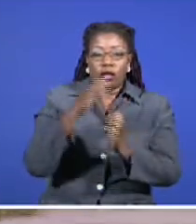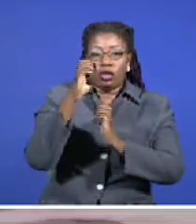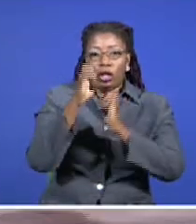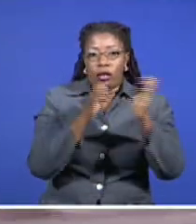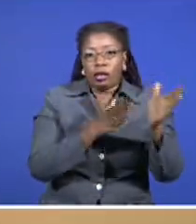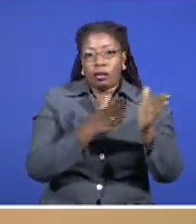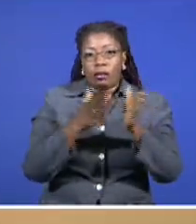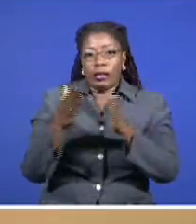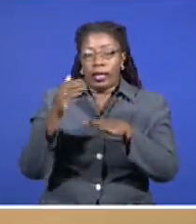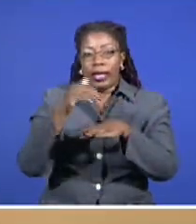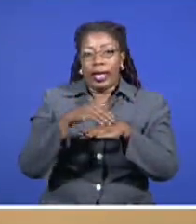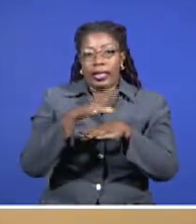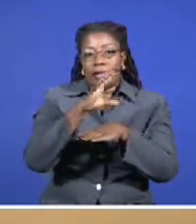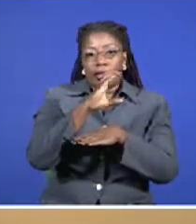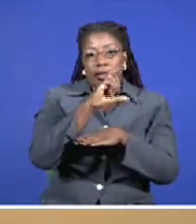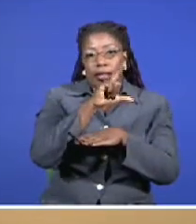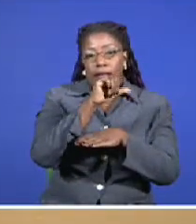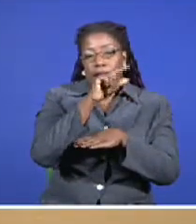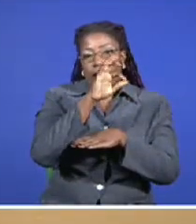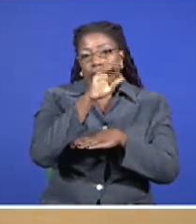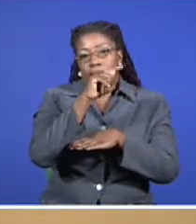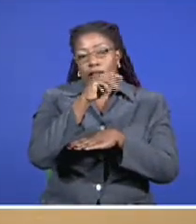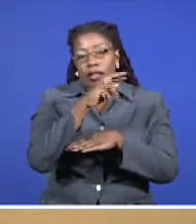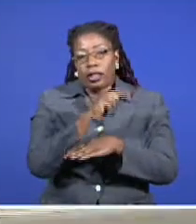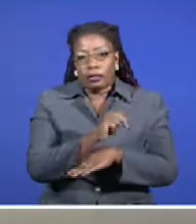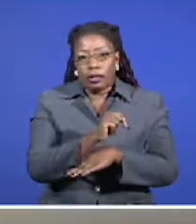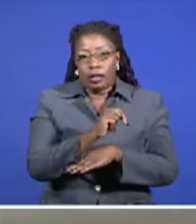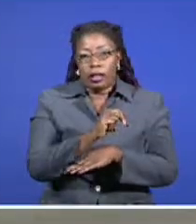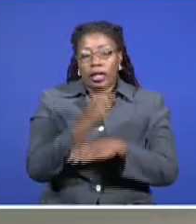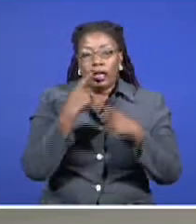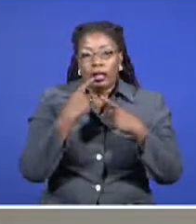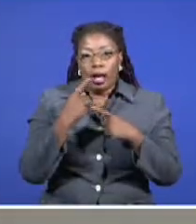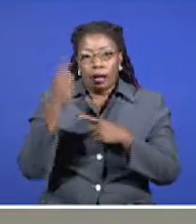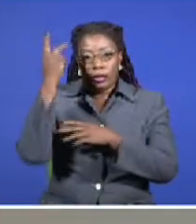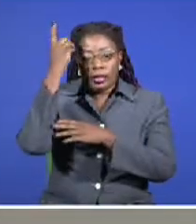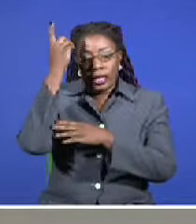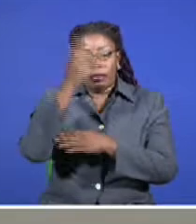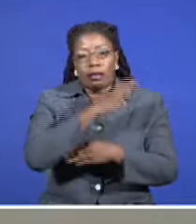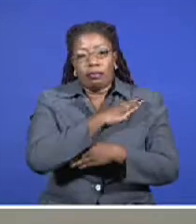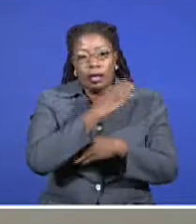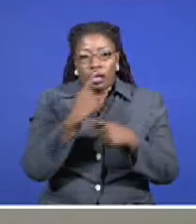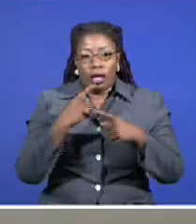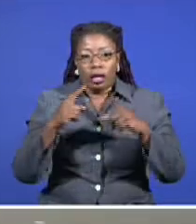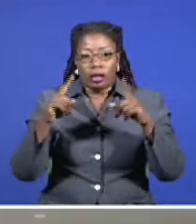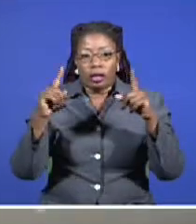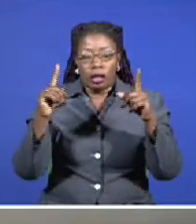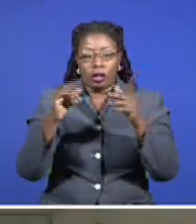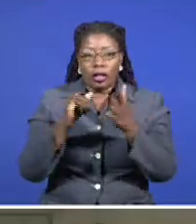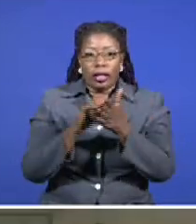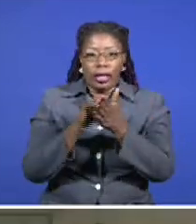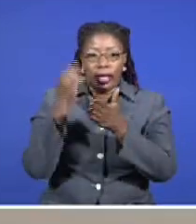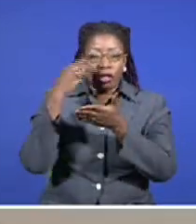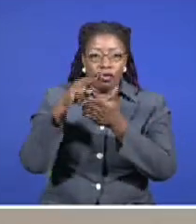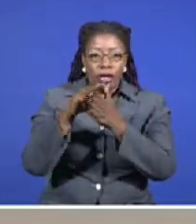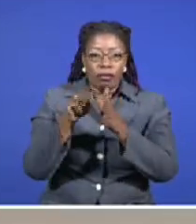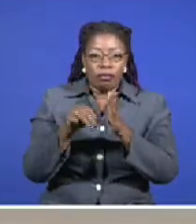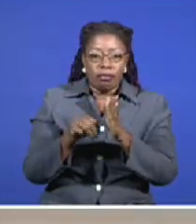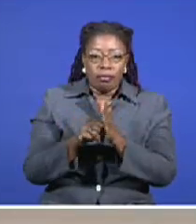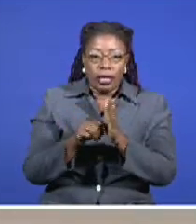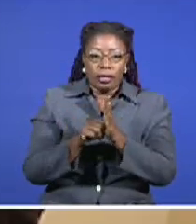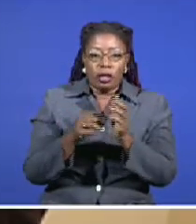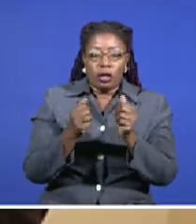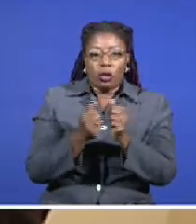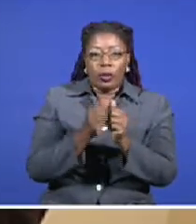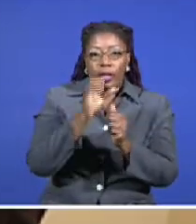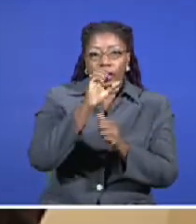at Clifton. Minister of Works Desmond Bannister announcing that Bahamas Power and Light will soon sign a critical agreement with Shell for this